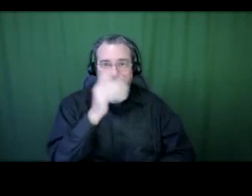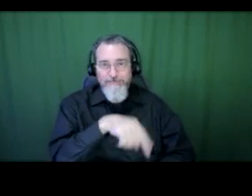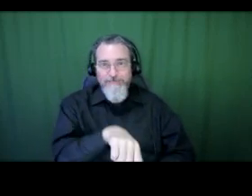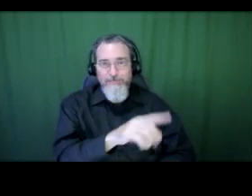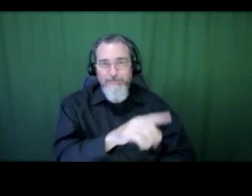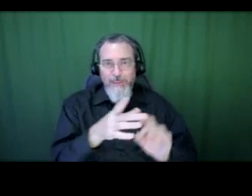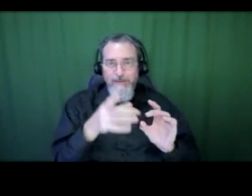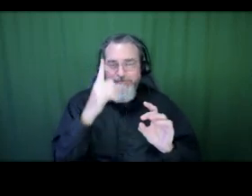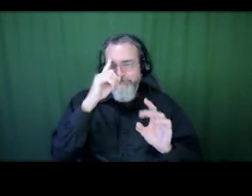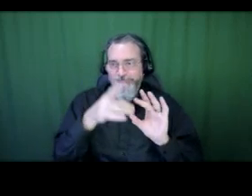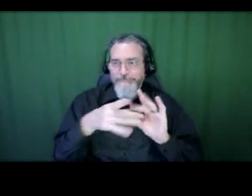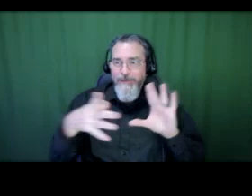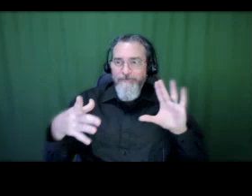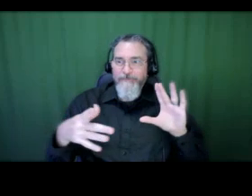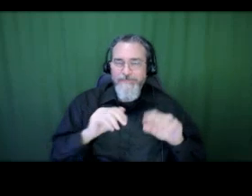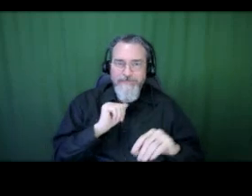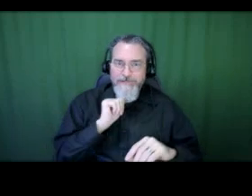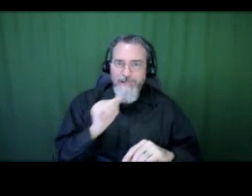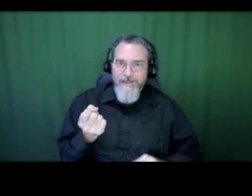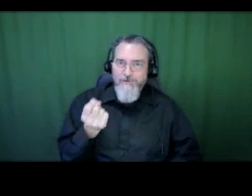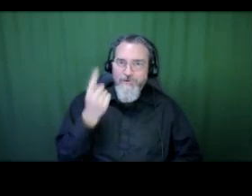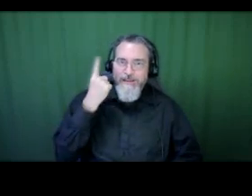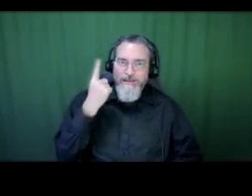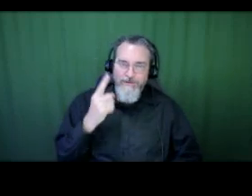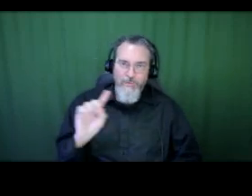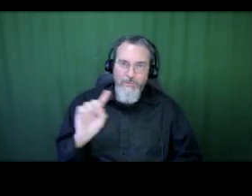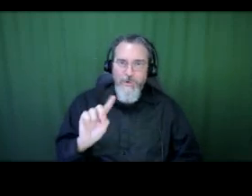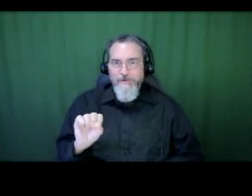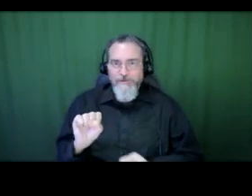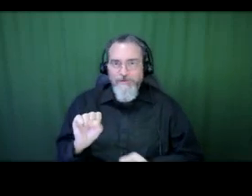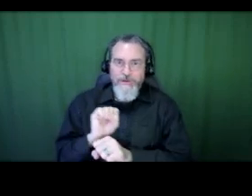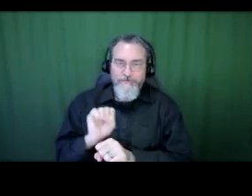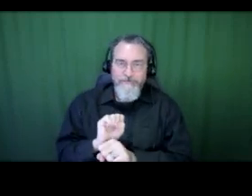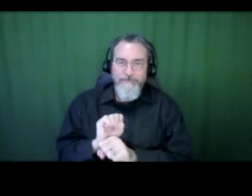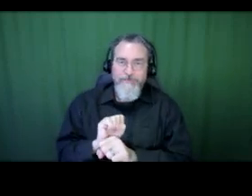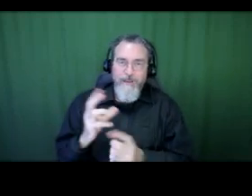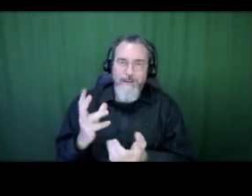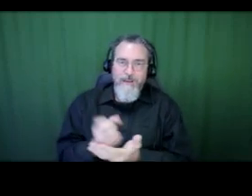just understanding that there is major opportunities for growth